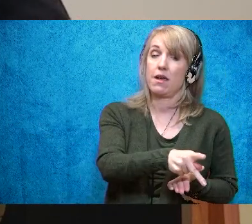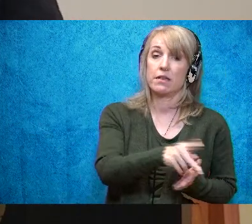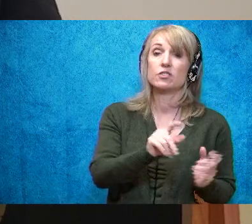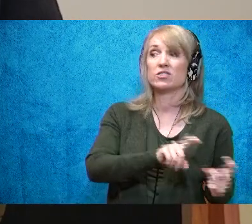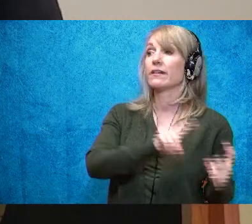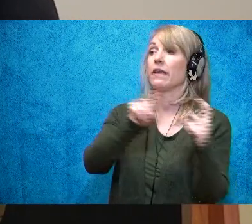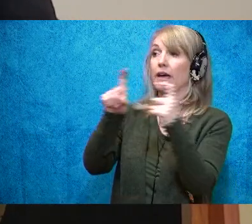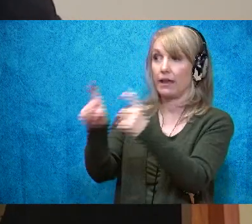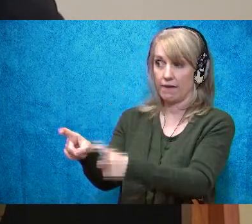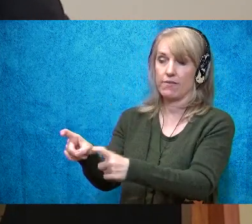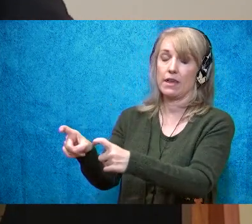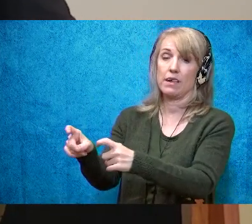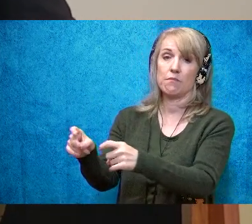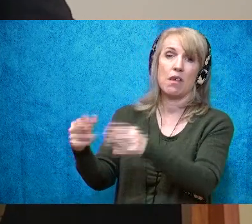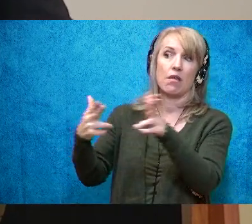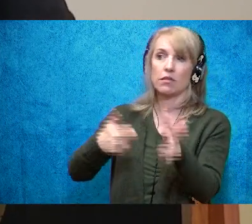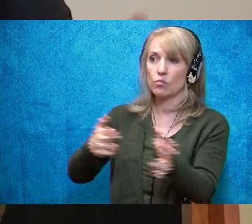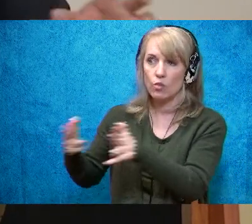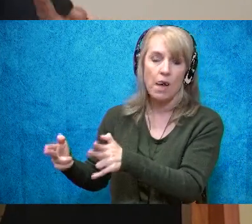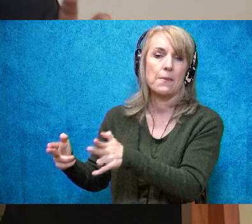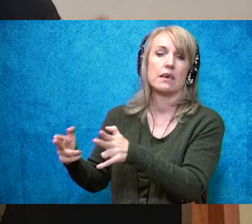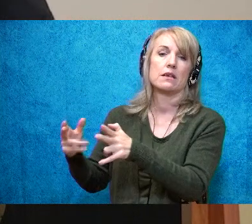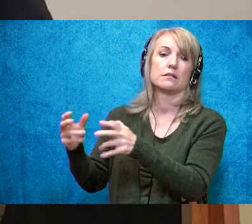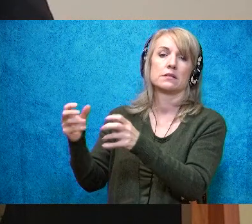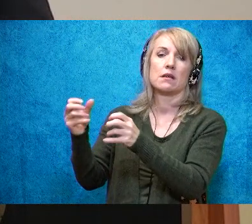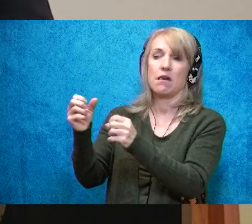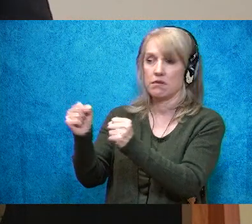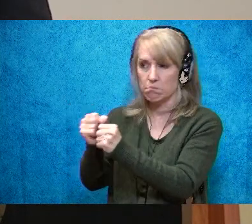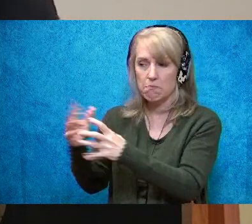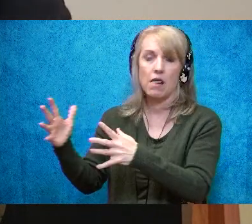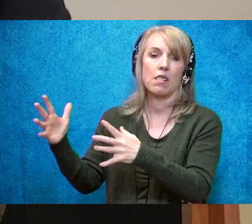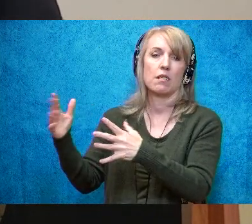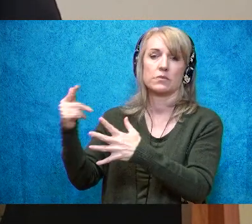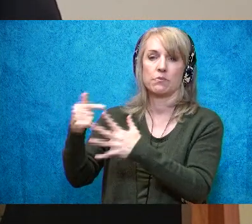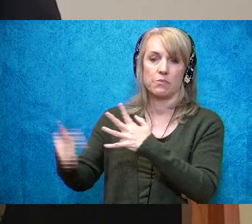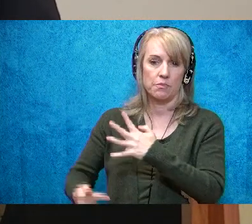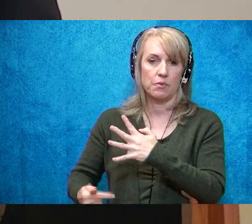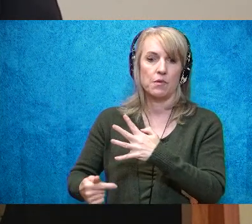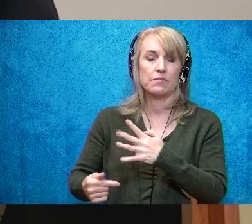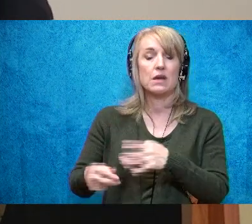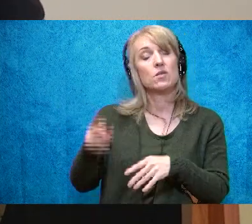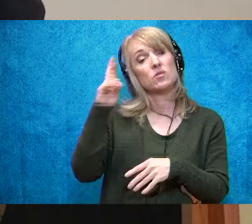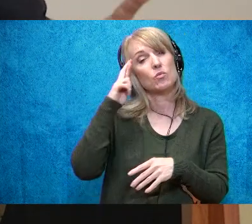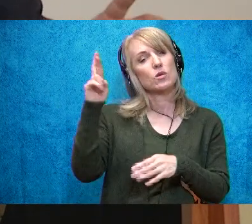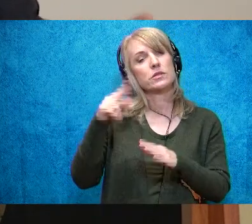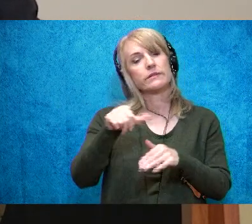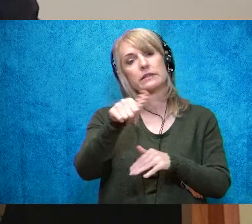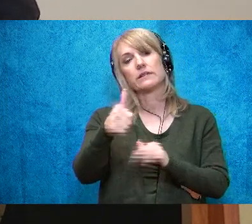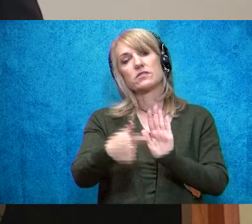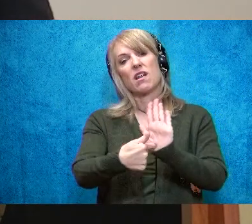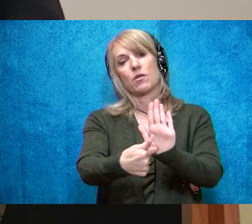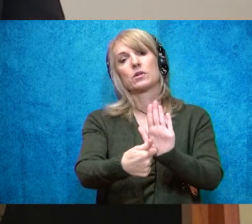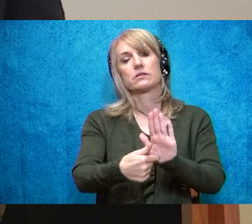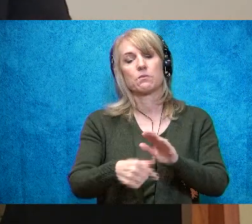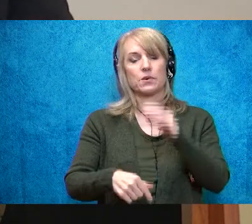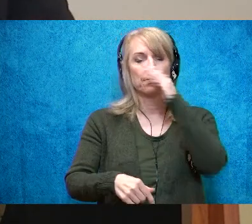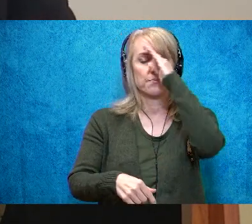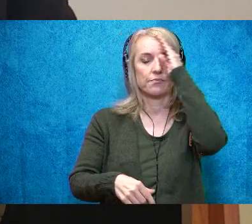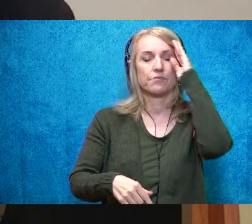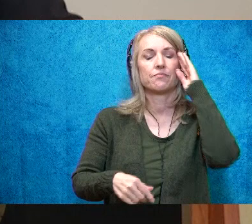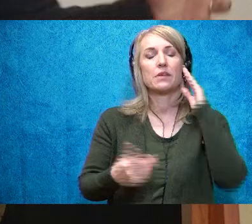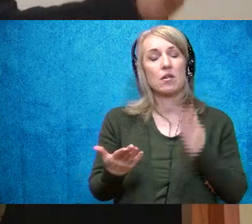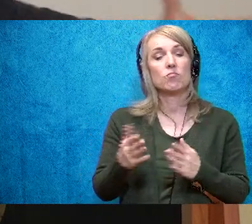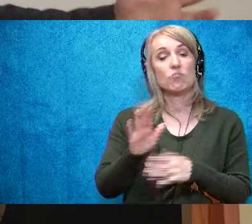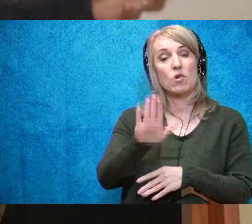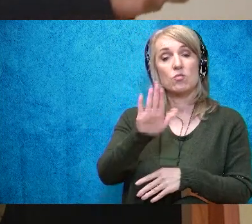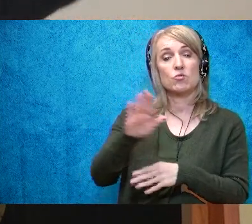neutral America. As he makes this statement, he makes other examples. He says, well, let's say your neighbor's house is burning down and you